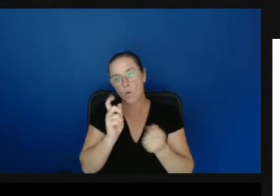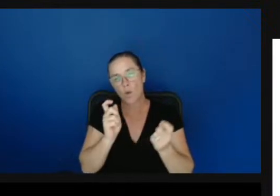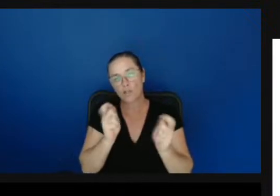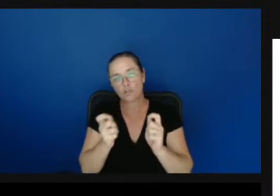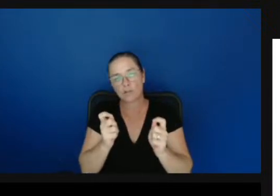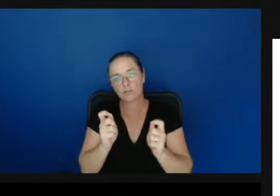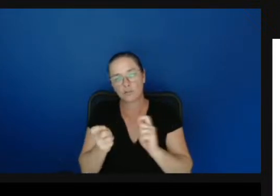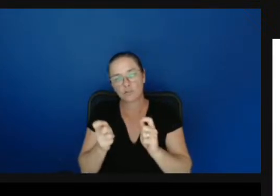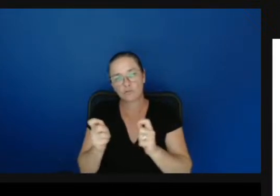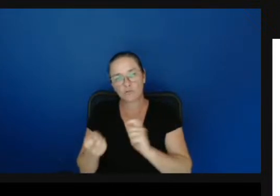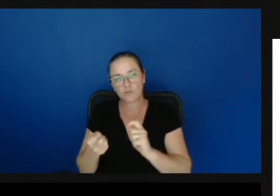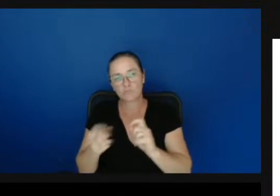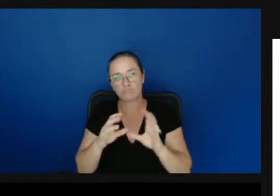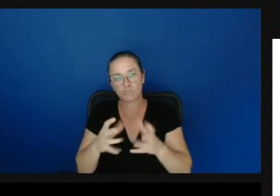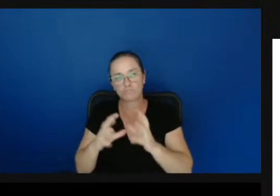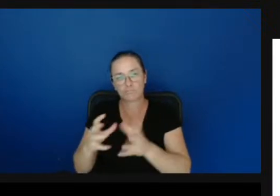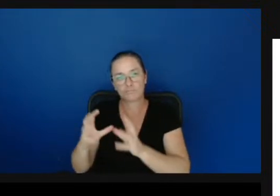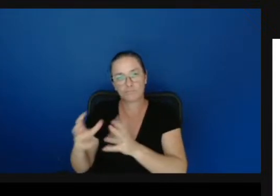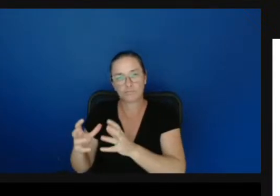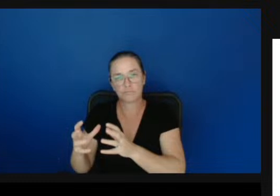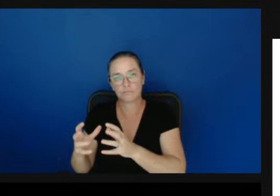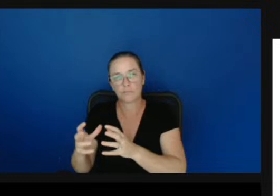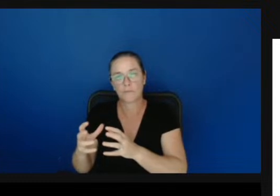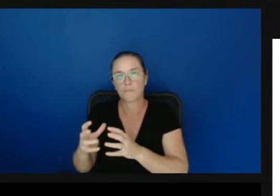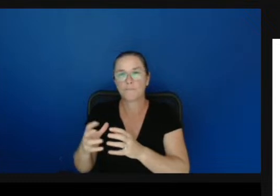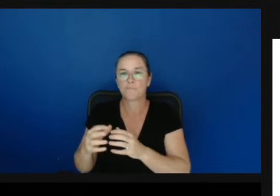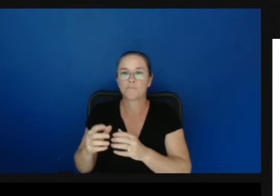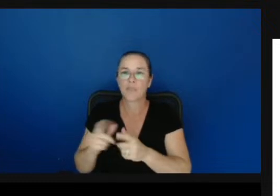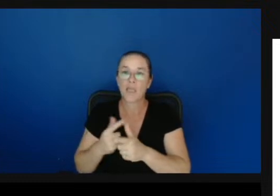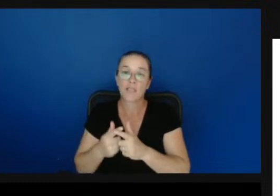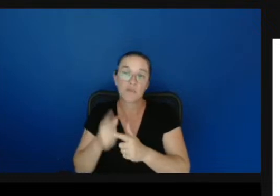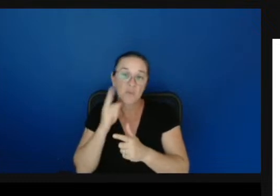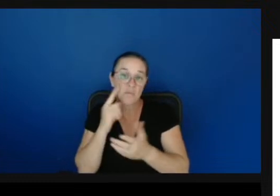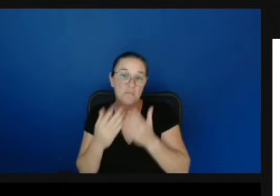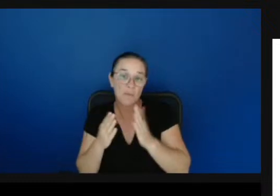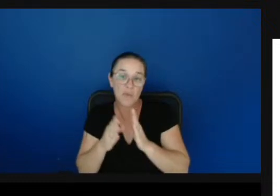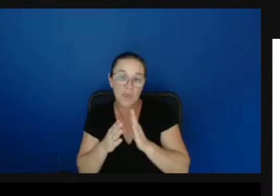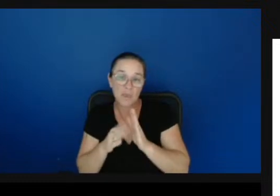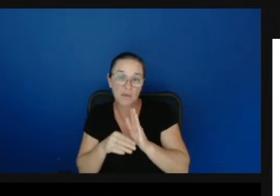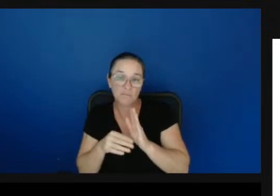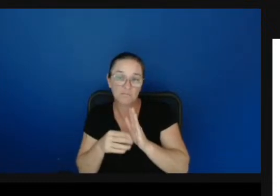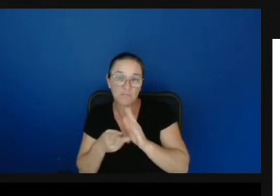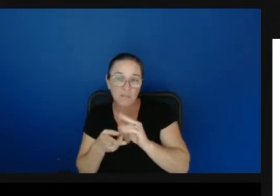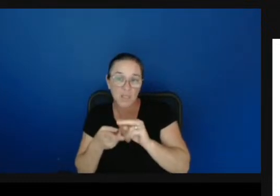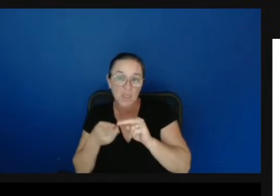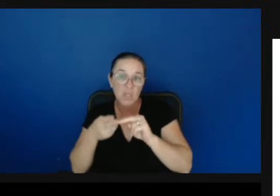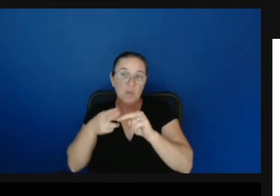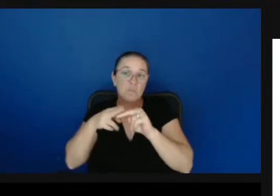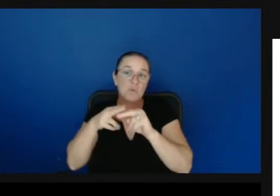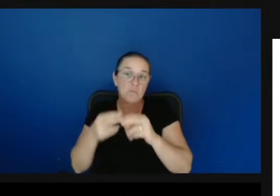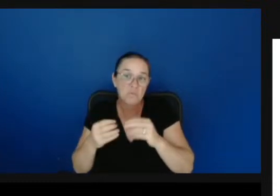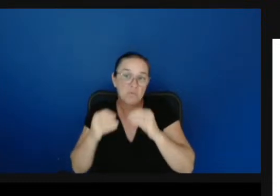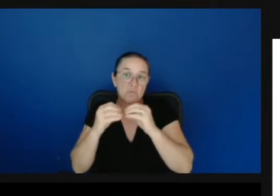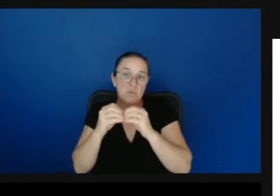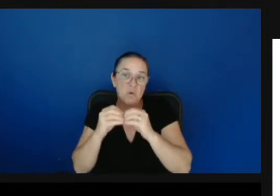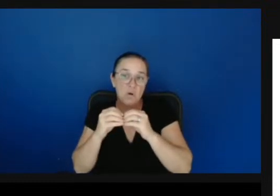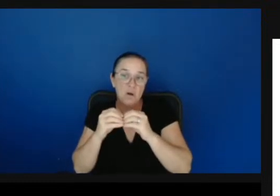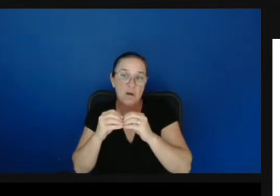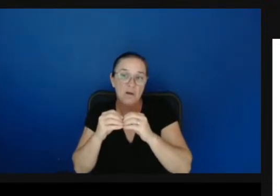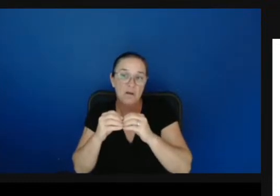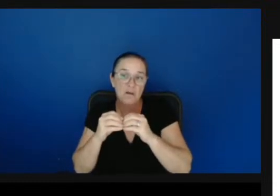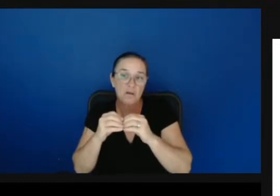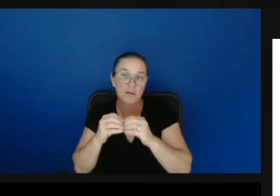pulses that followed there and there. And it seemed like it might have been picking up a little bit more intensely in this latter part of the week,